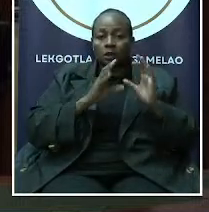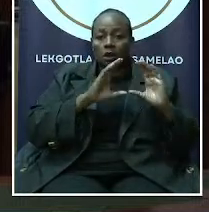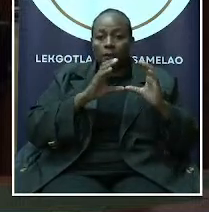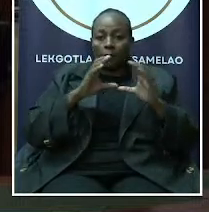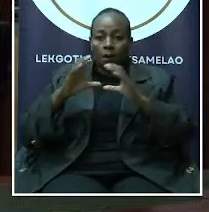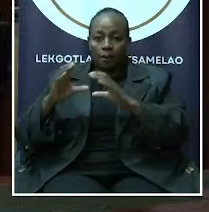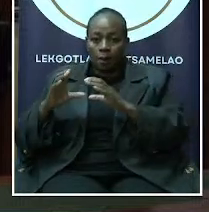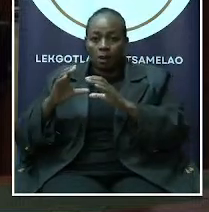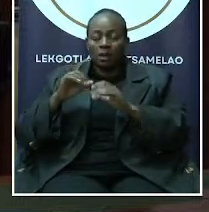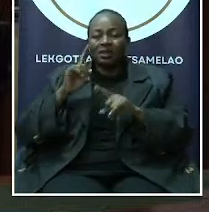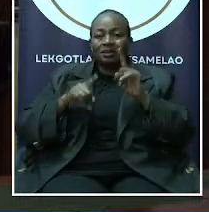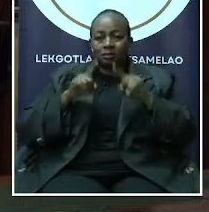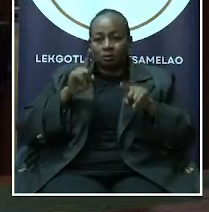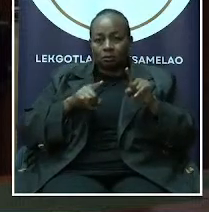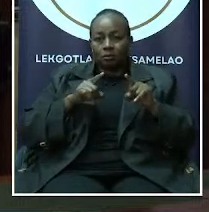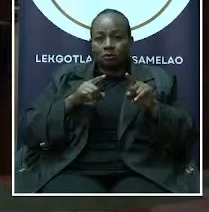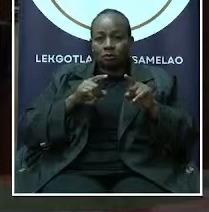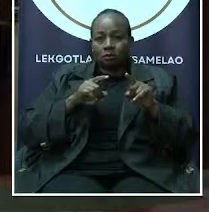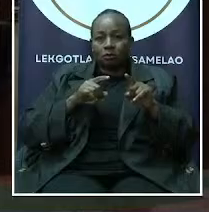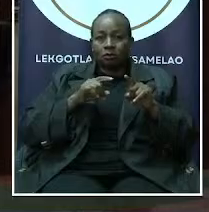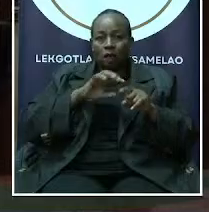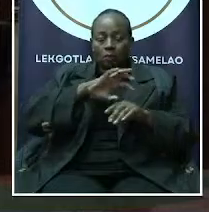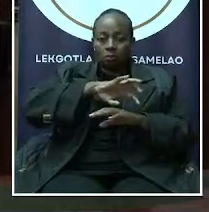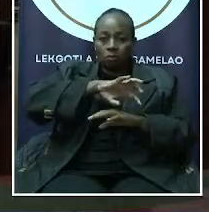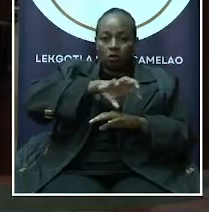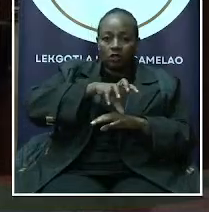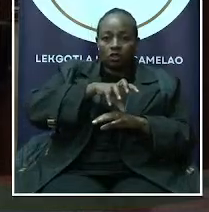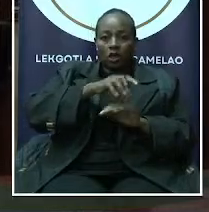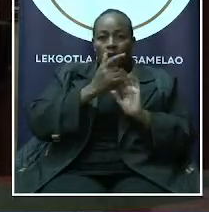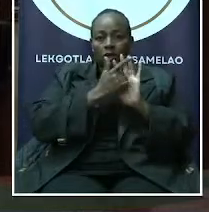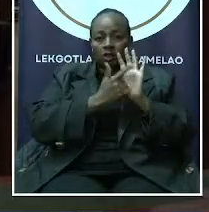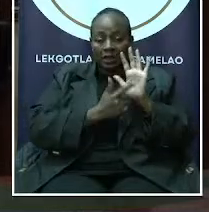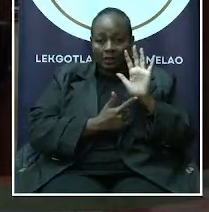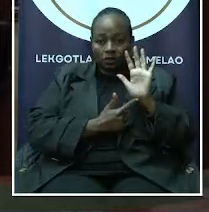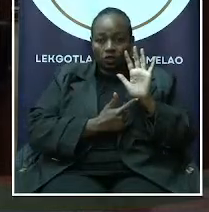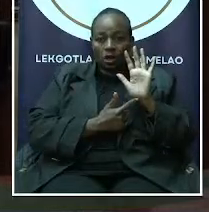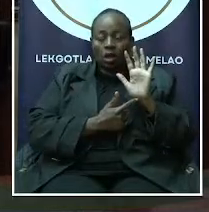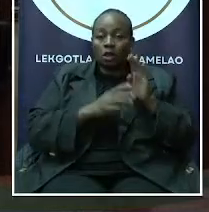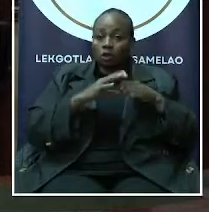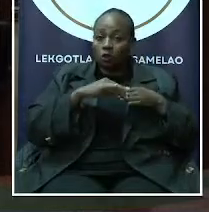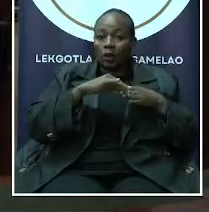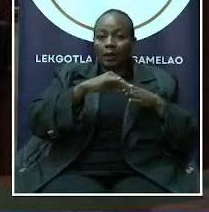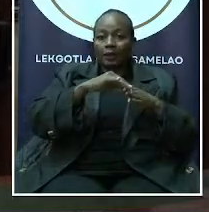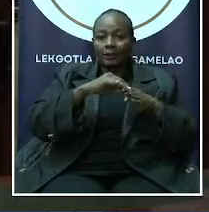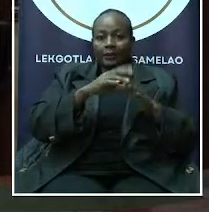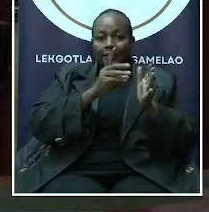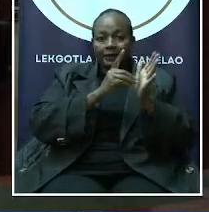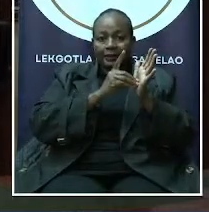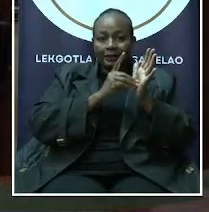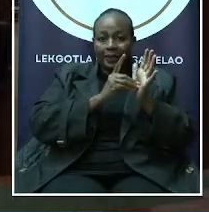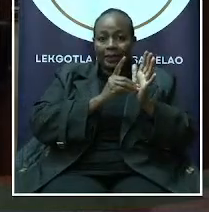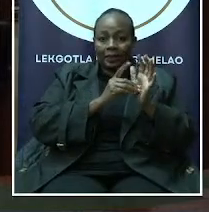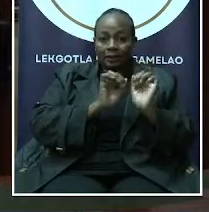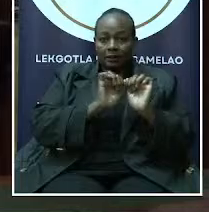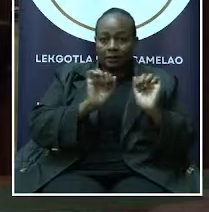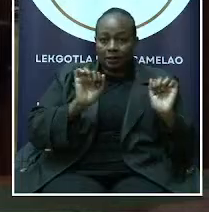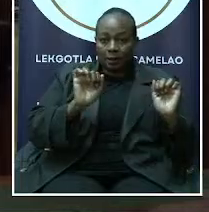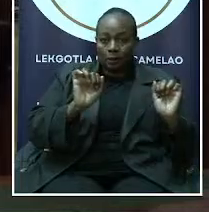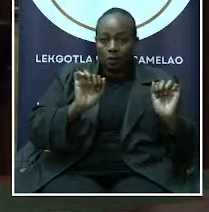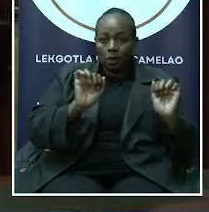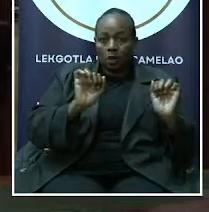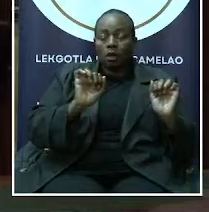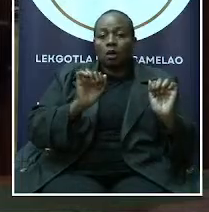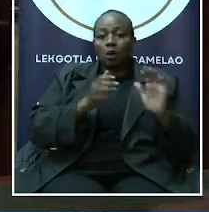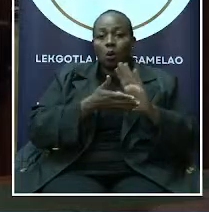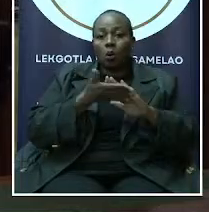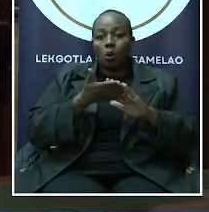the various political parties from the provincial legislature to lead their delegates from here to